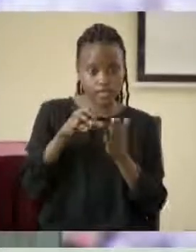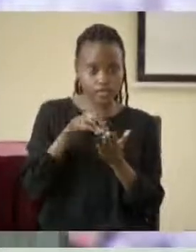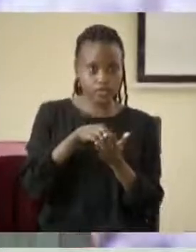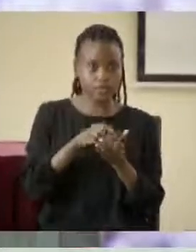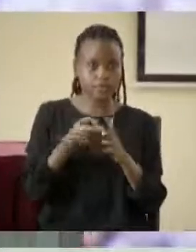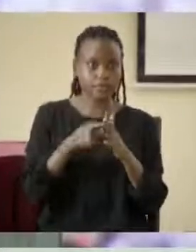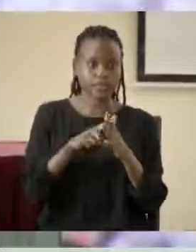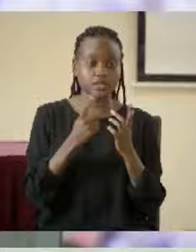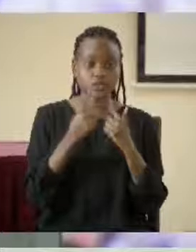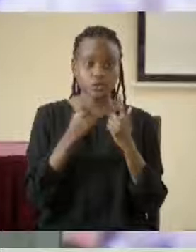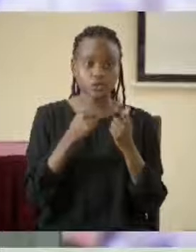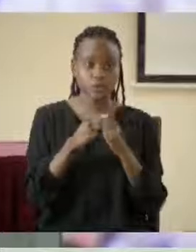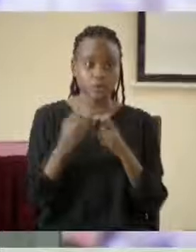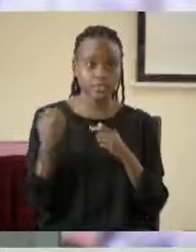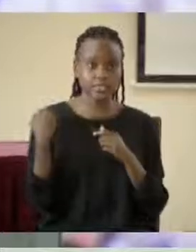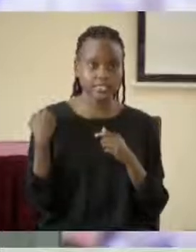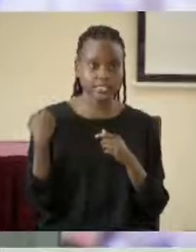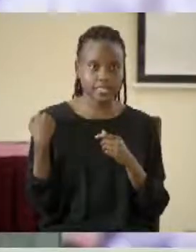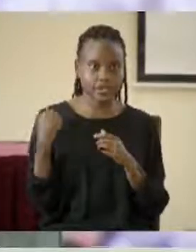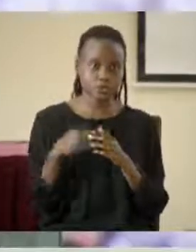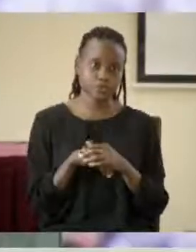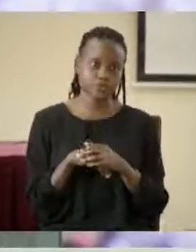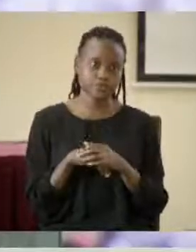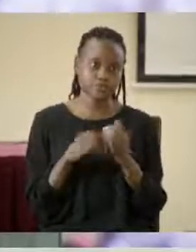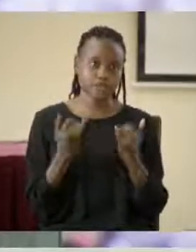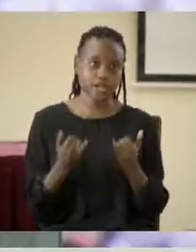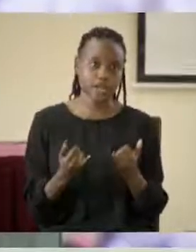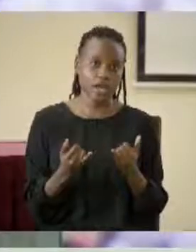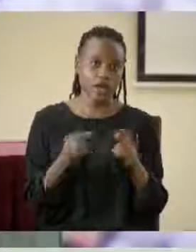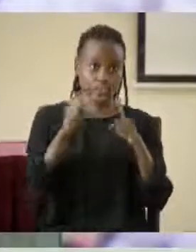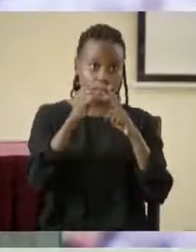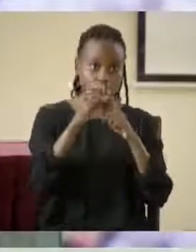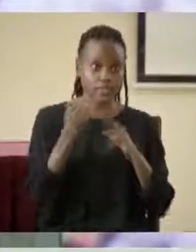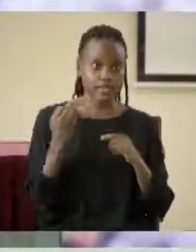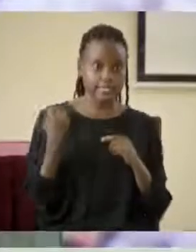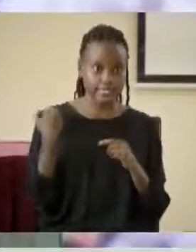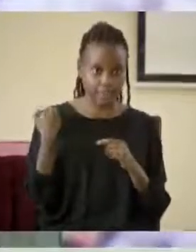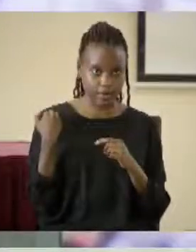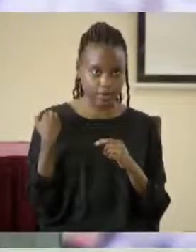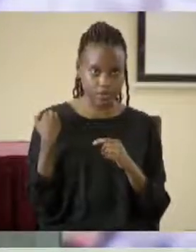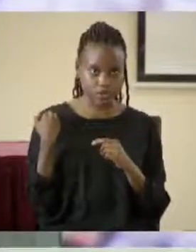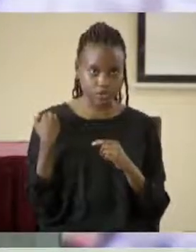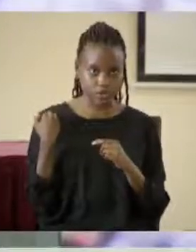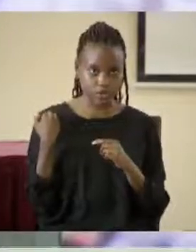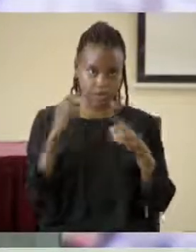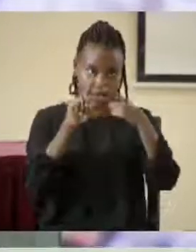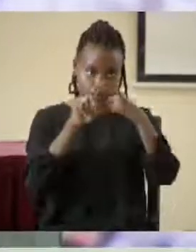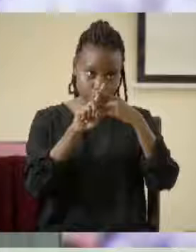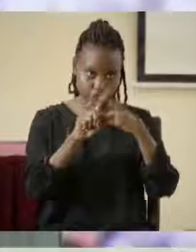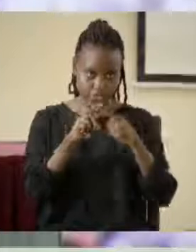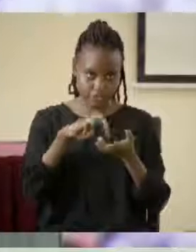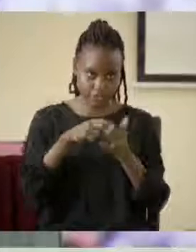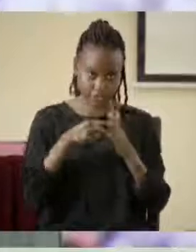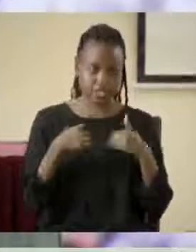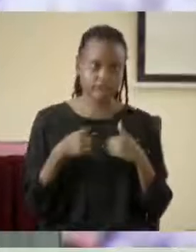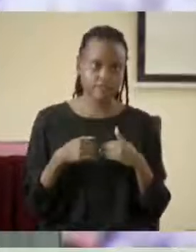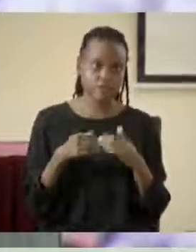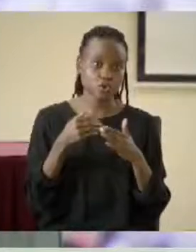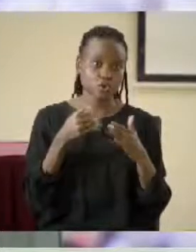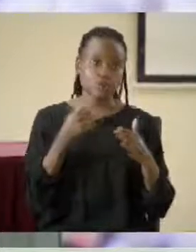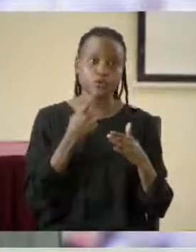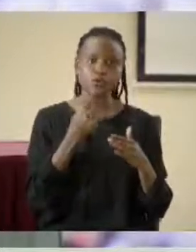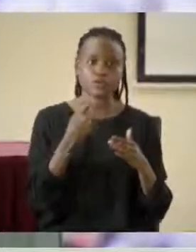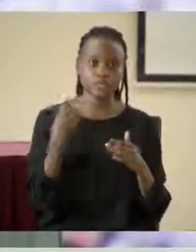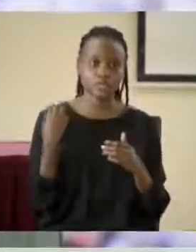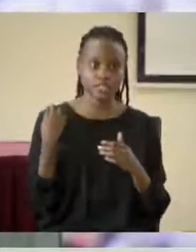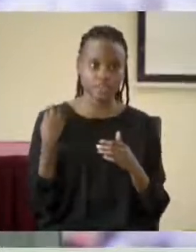begin to talk about disruption. Fortunately, the word disruption now has a positive connotation. You know, before when you say